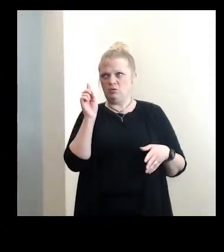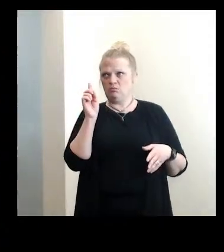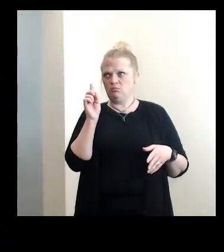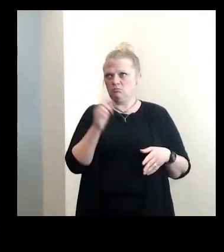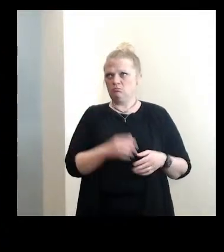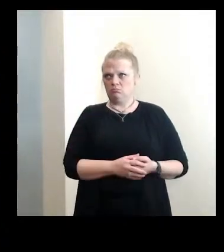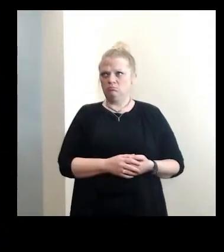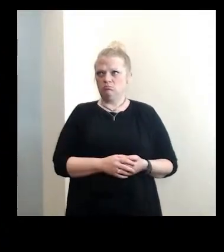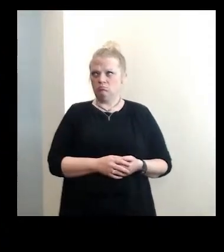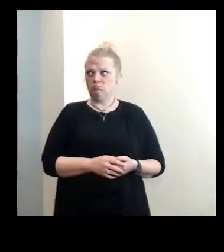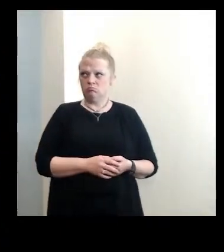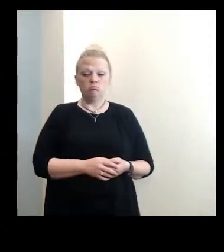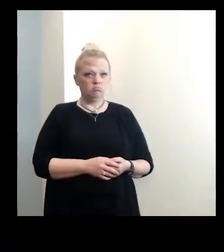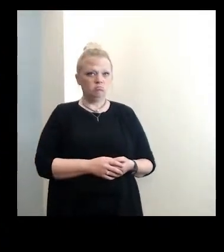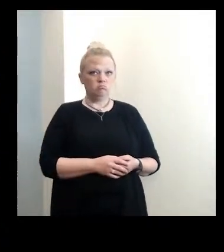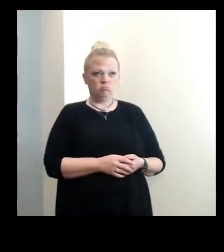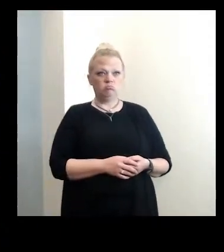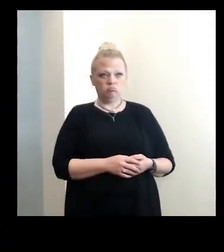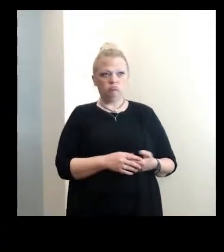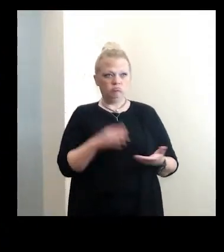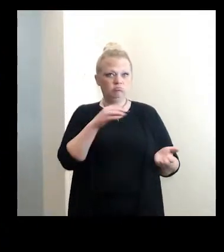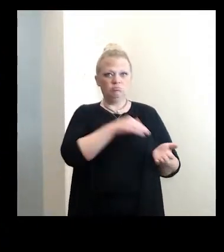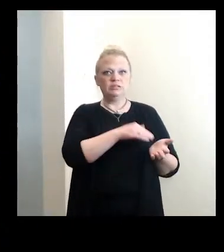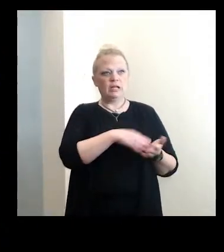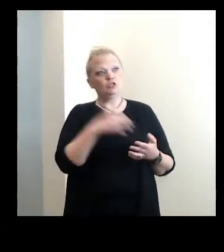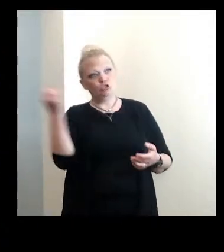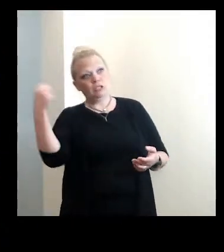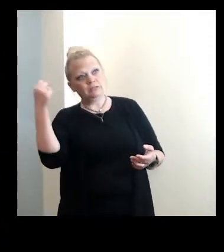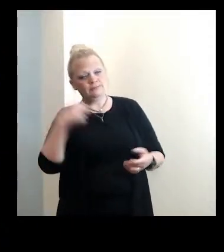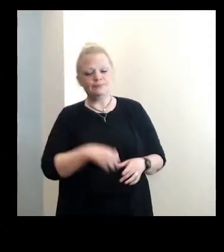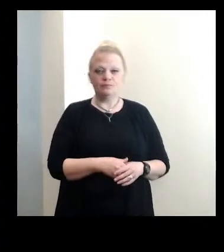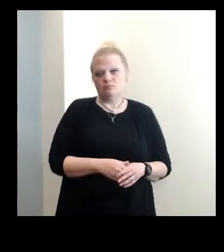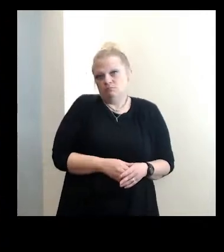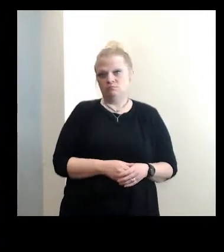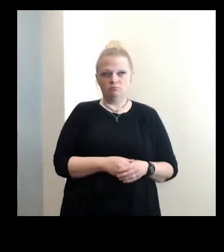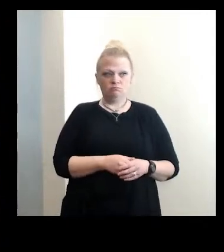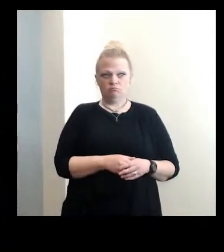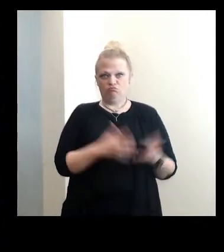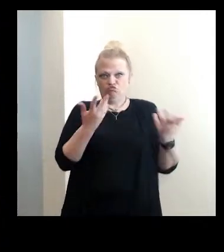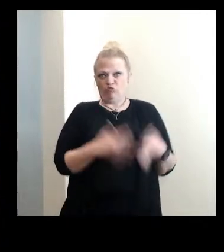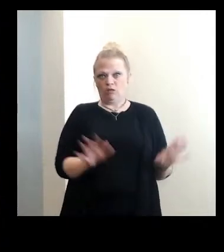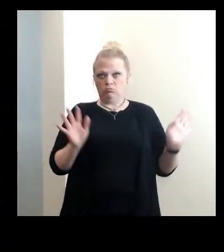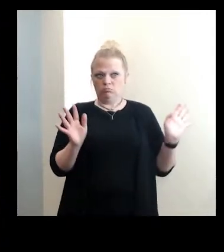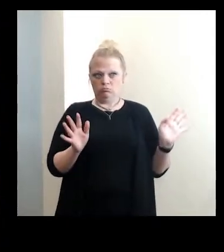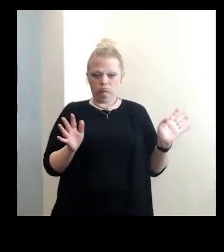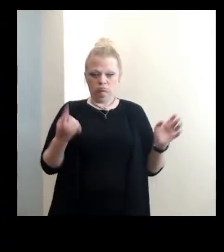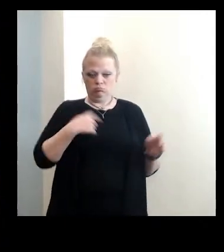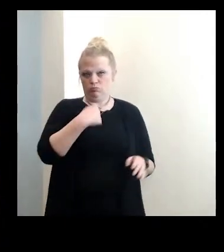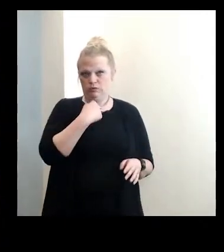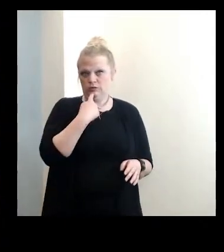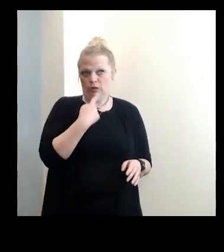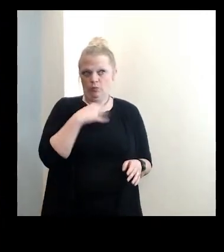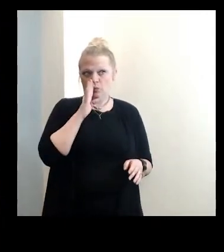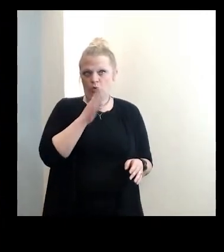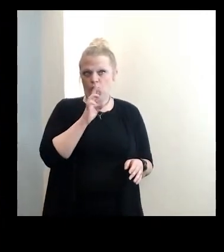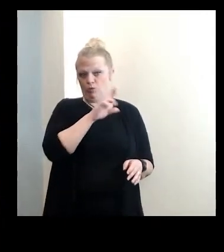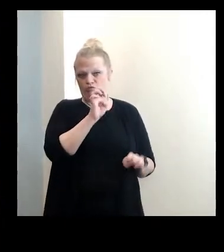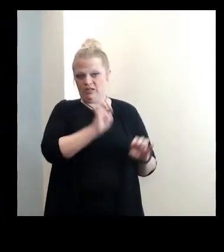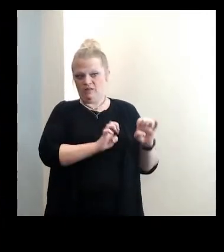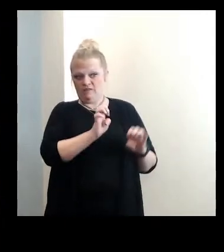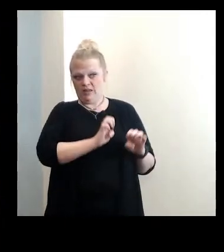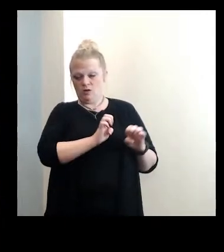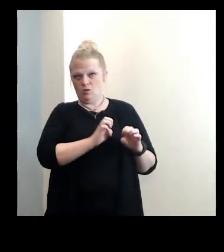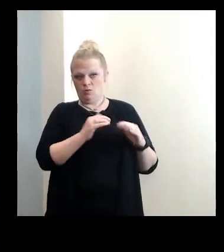believe. Yes, Dr. Burstein saying yes. So that is done, and as we said we would reevaluate it once we hit the